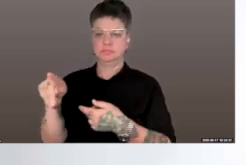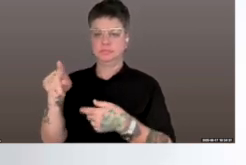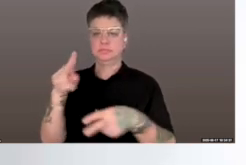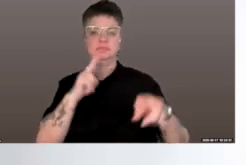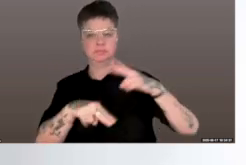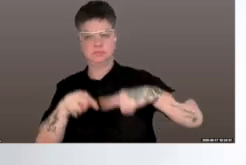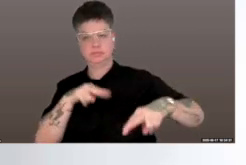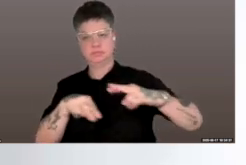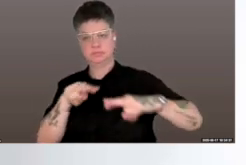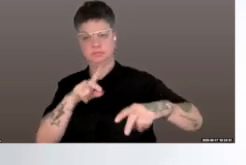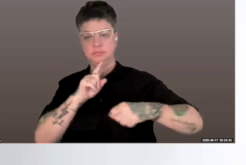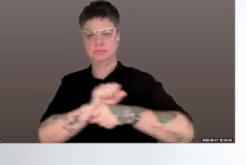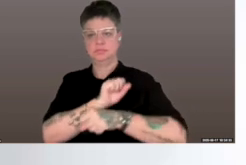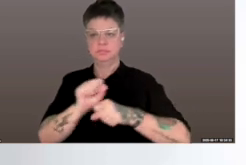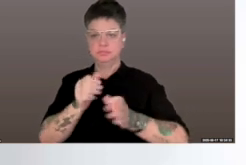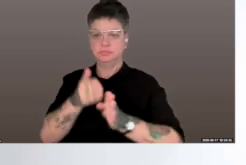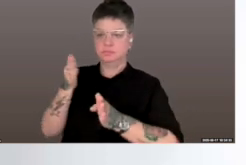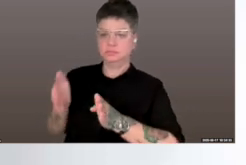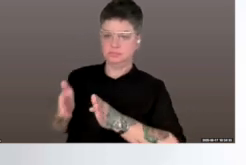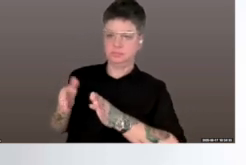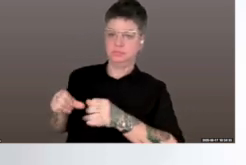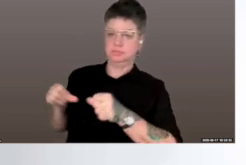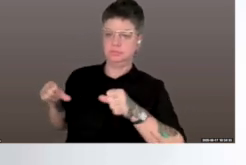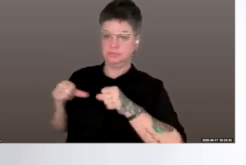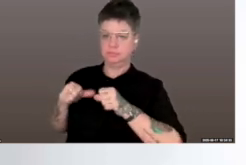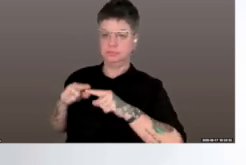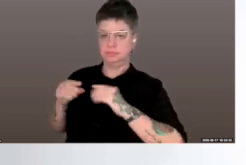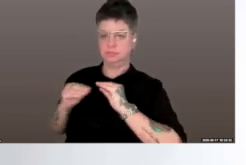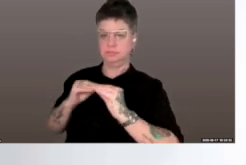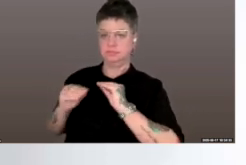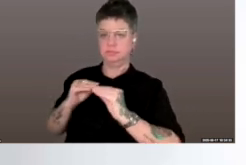is vehicle repair rebate that would cover up to